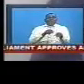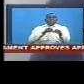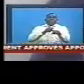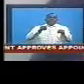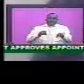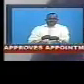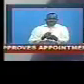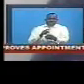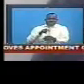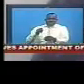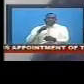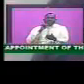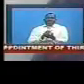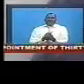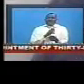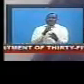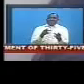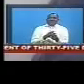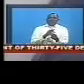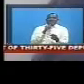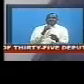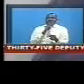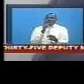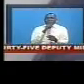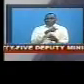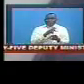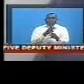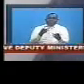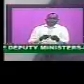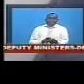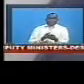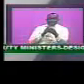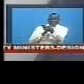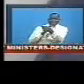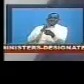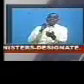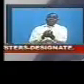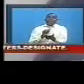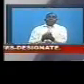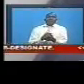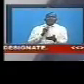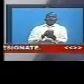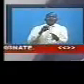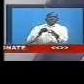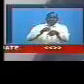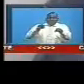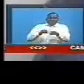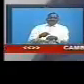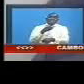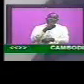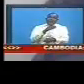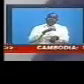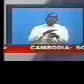22 polling stations, which the NPP is claiming to be ghost polling stations? Dr. Bawumia said those polling